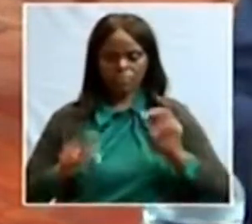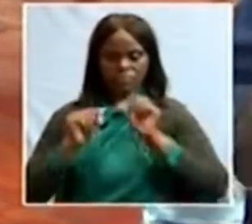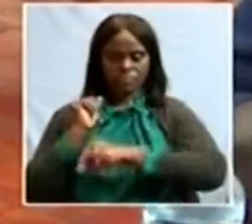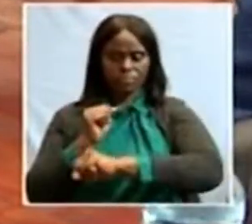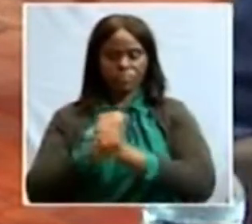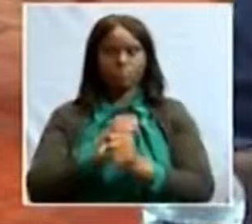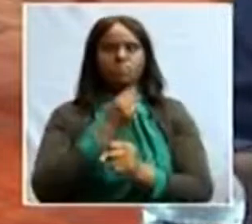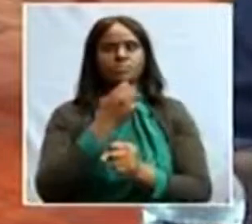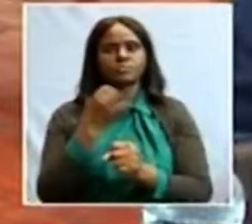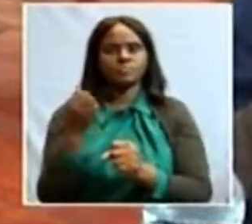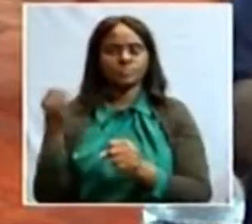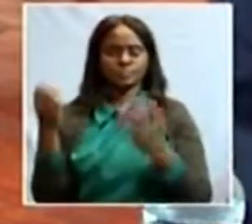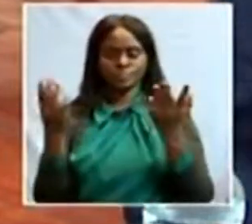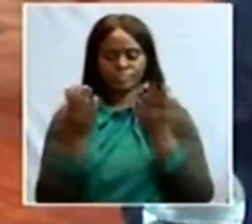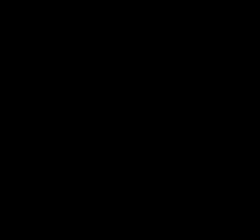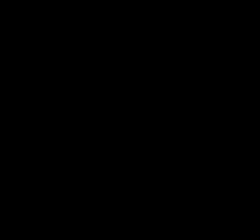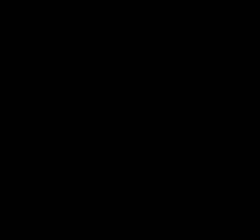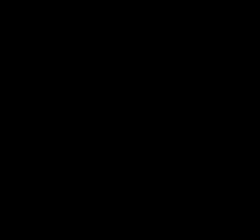protective equipment.